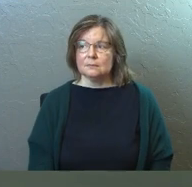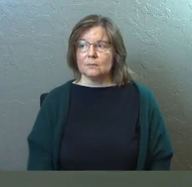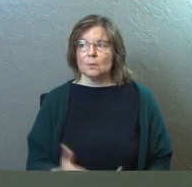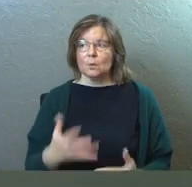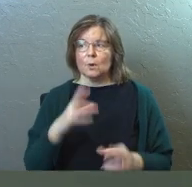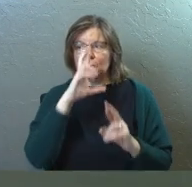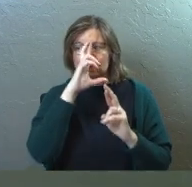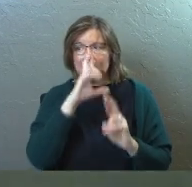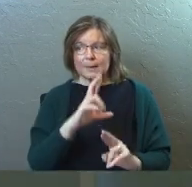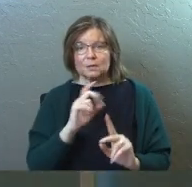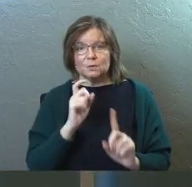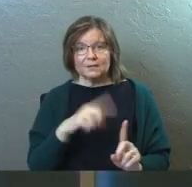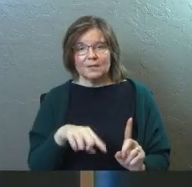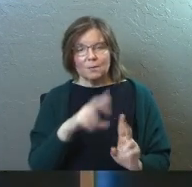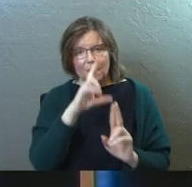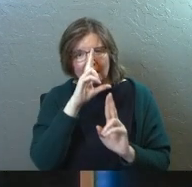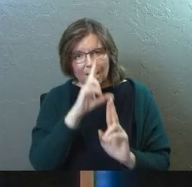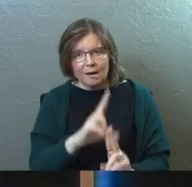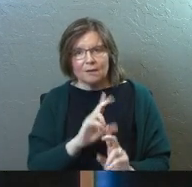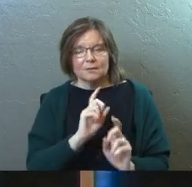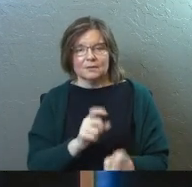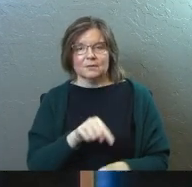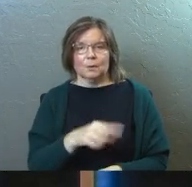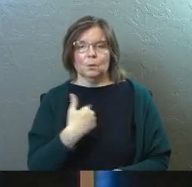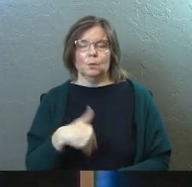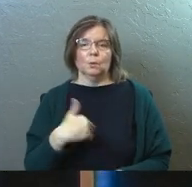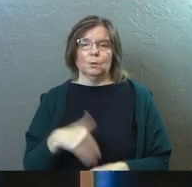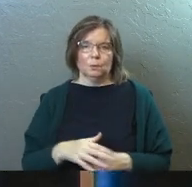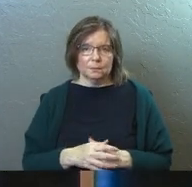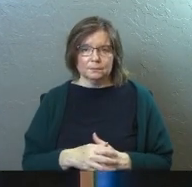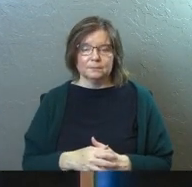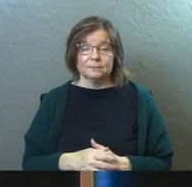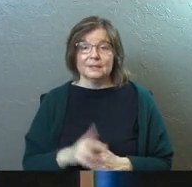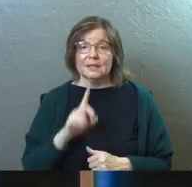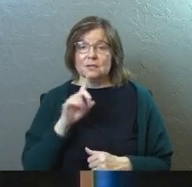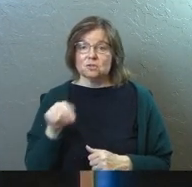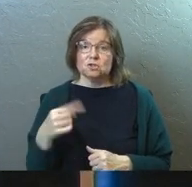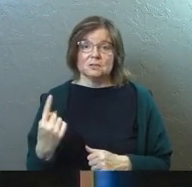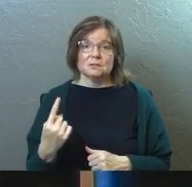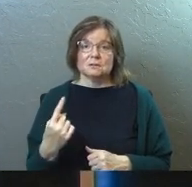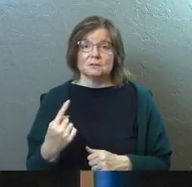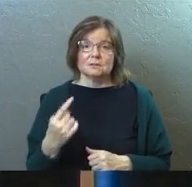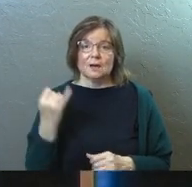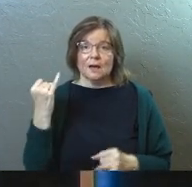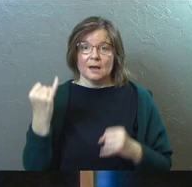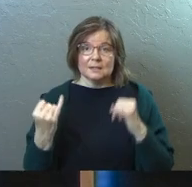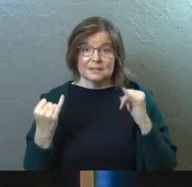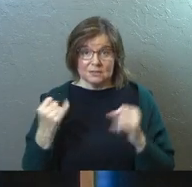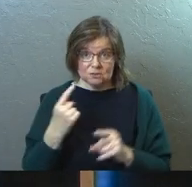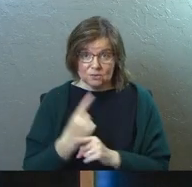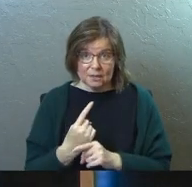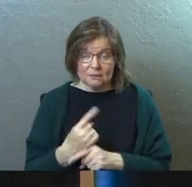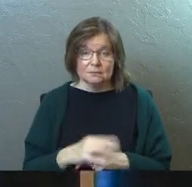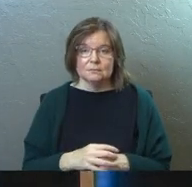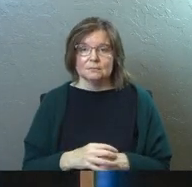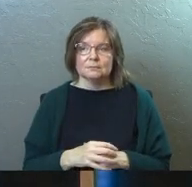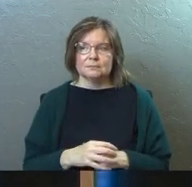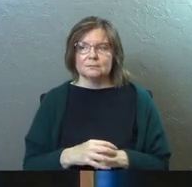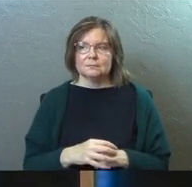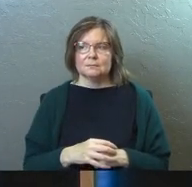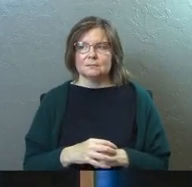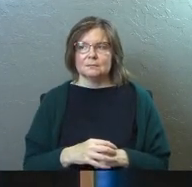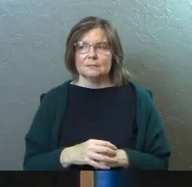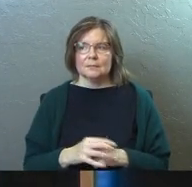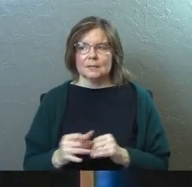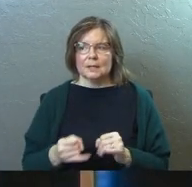What respect you're giving to them? What honor you're giving to them? So these are just ideas, right? I'm going to